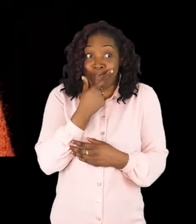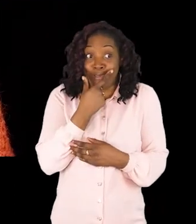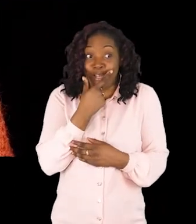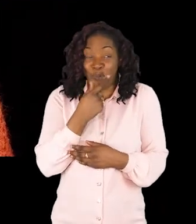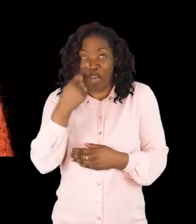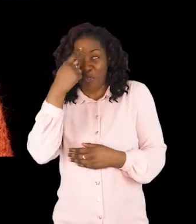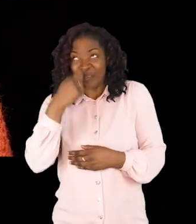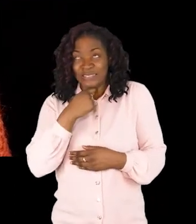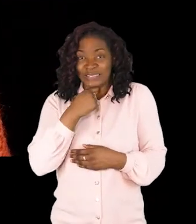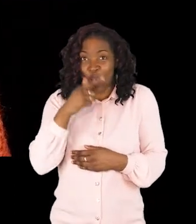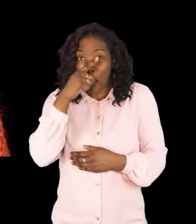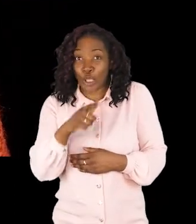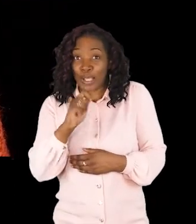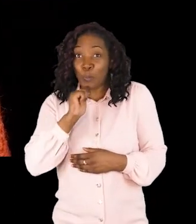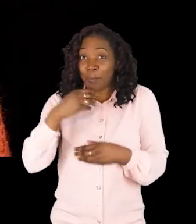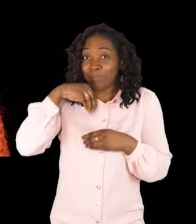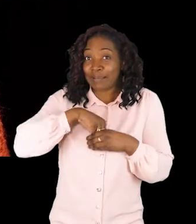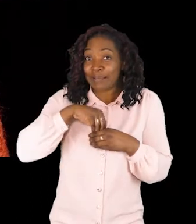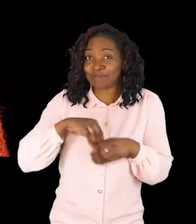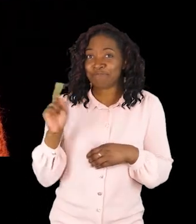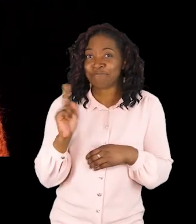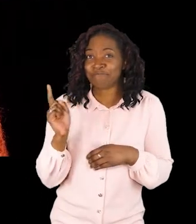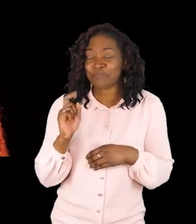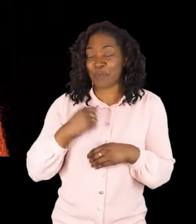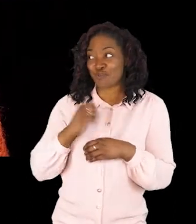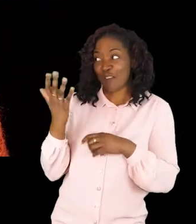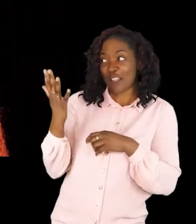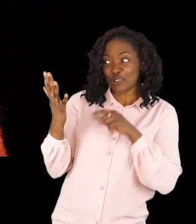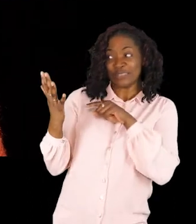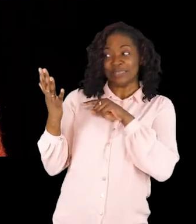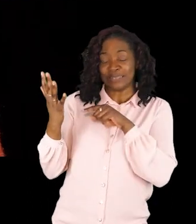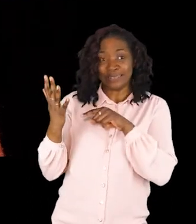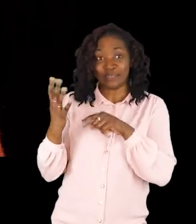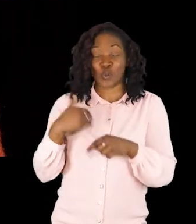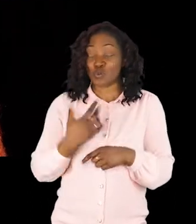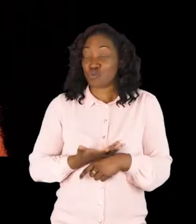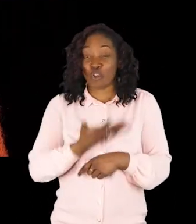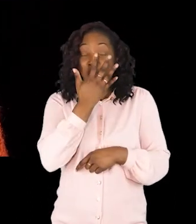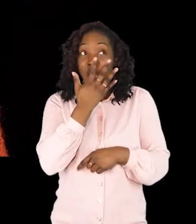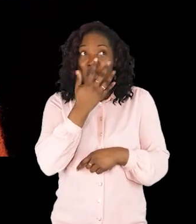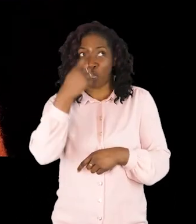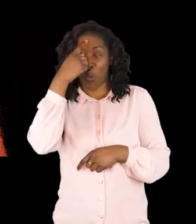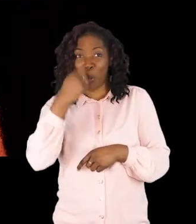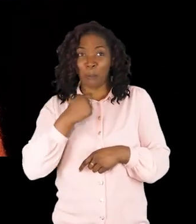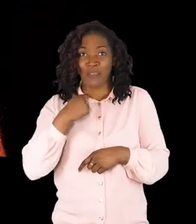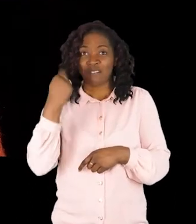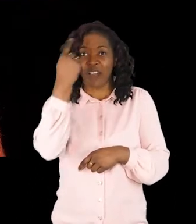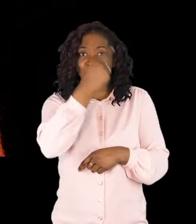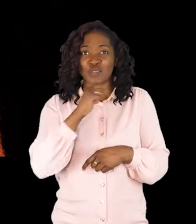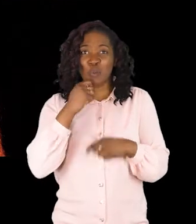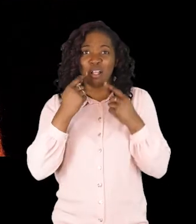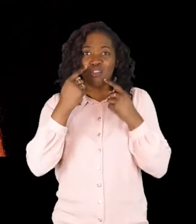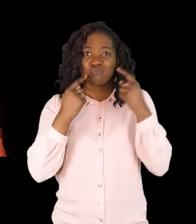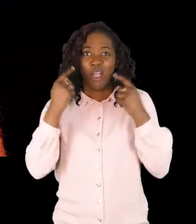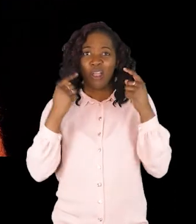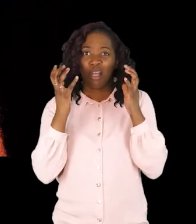looking for the pieces of pushed luck in my soul's reflection. Too shy to risk cracking my face in case it